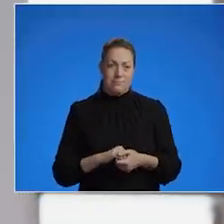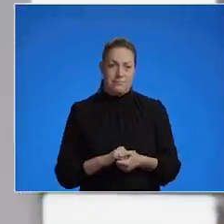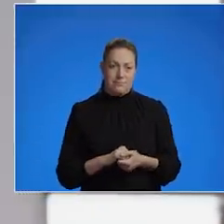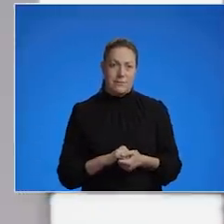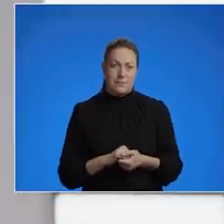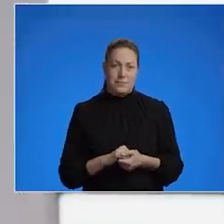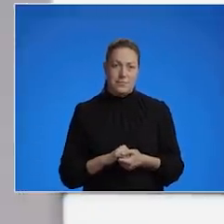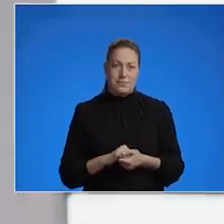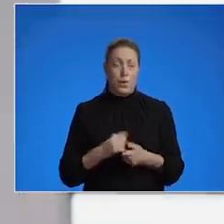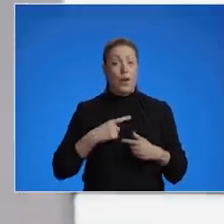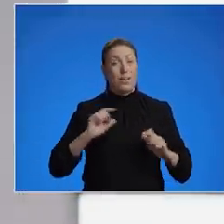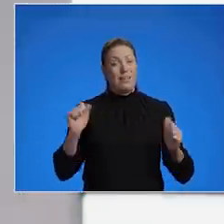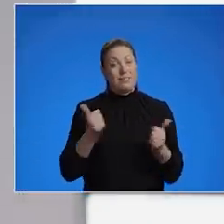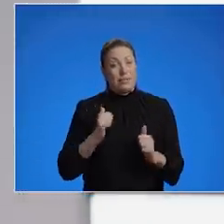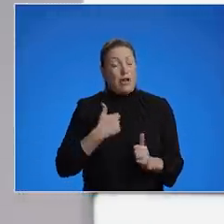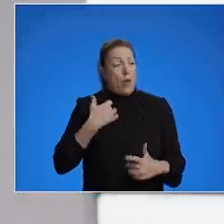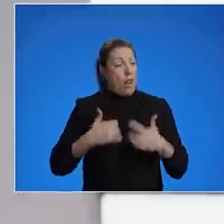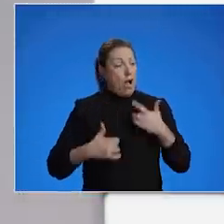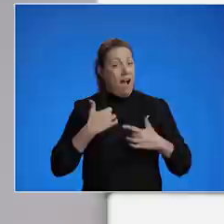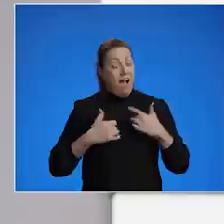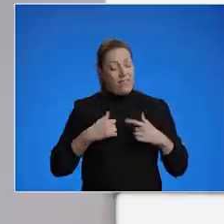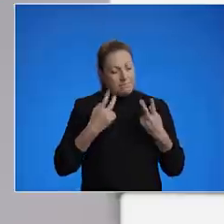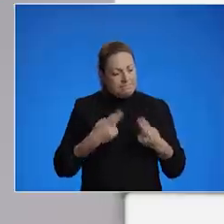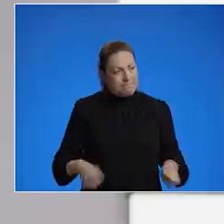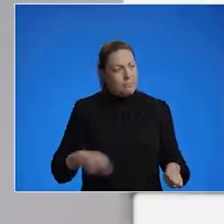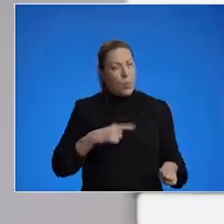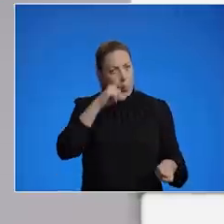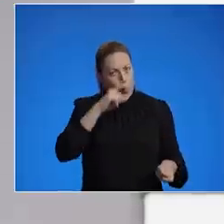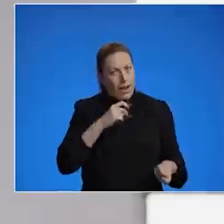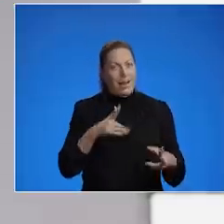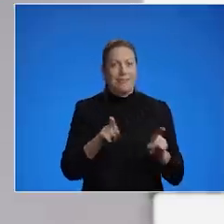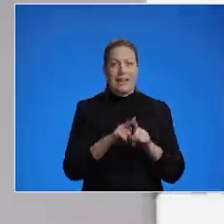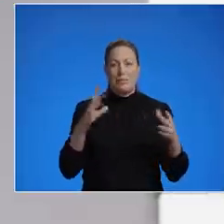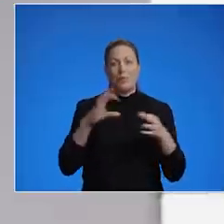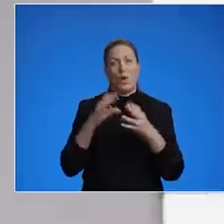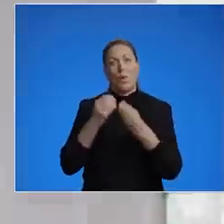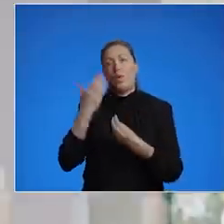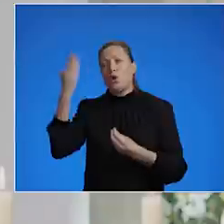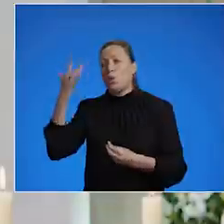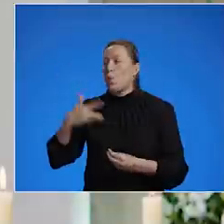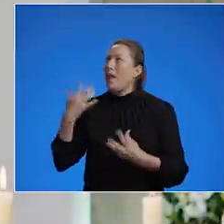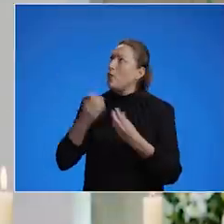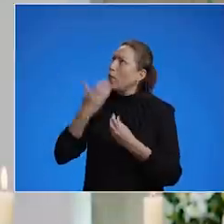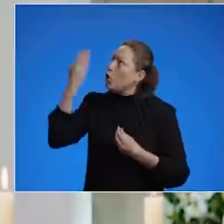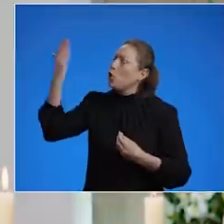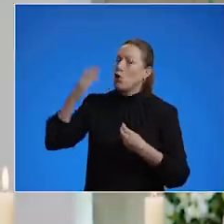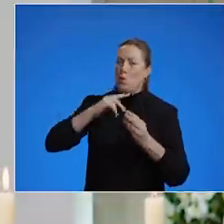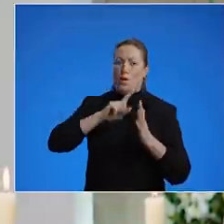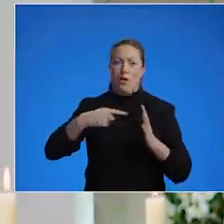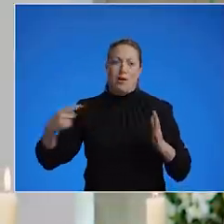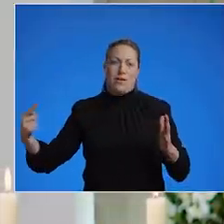Grant also to us when our earthly pilgrimage is done that we may come to an eternal dwelling place and live with you forever.